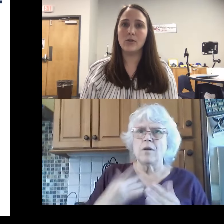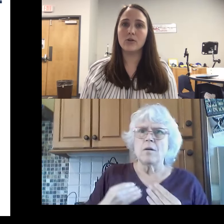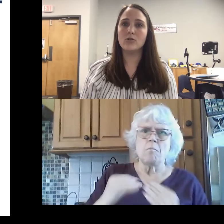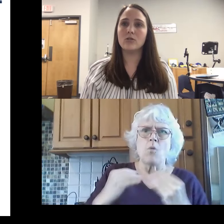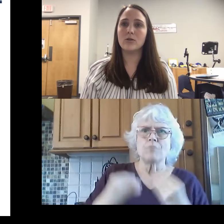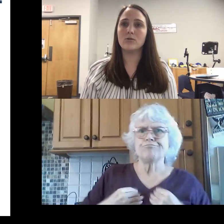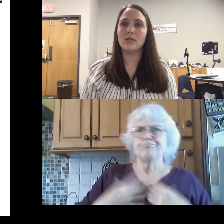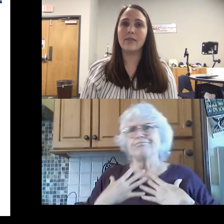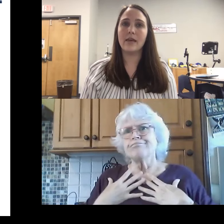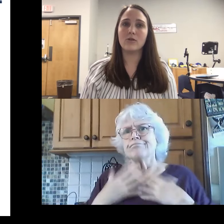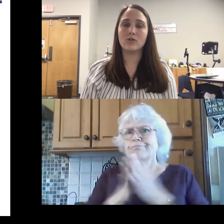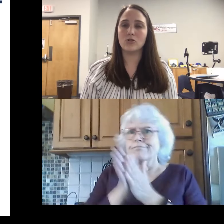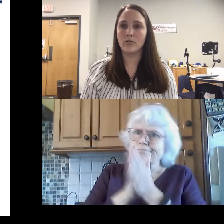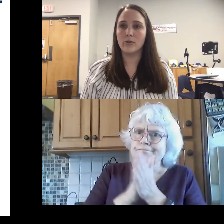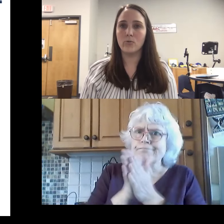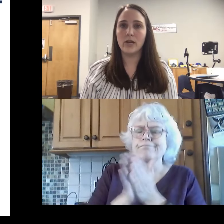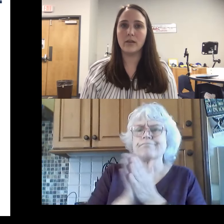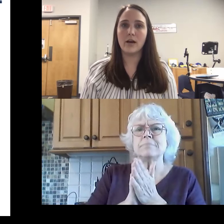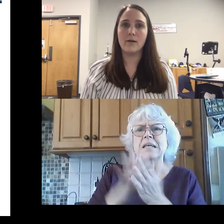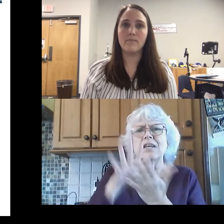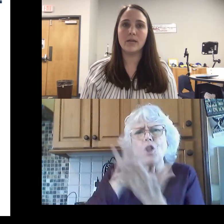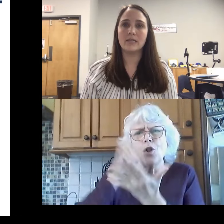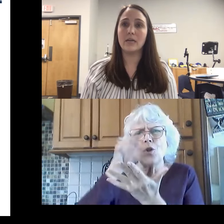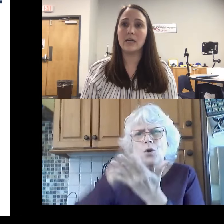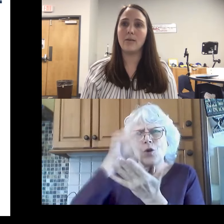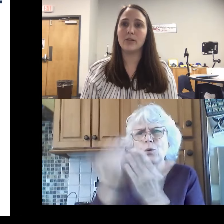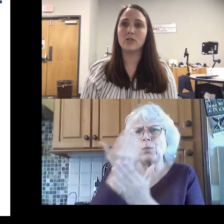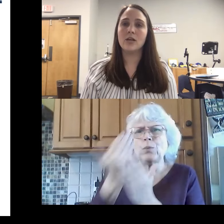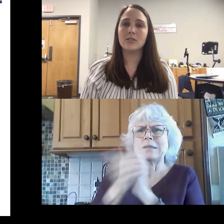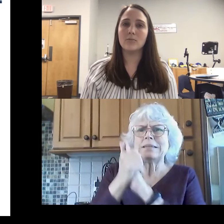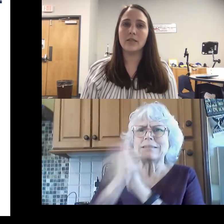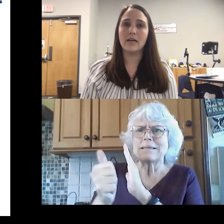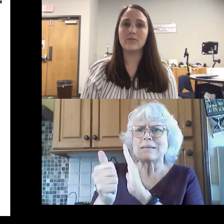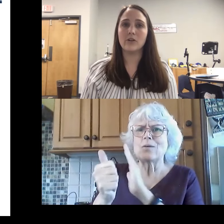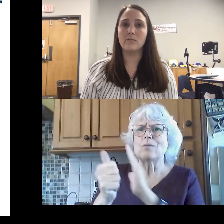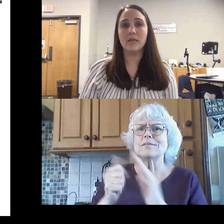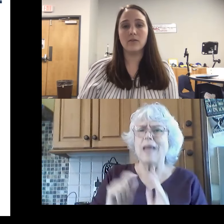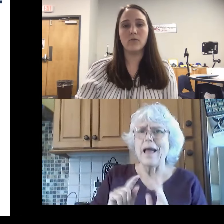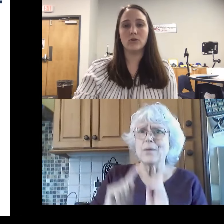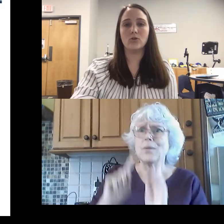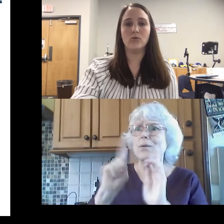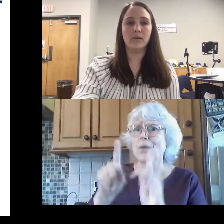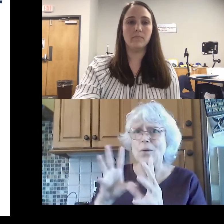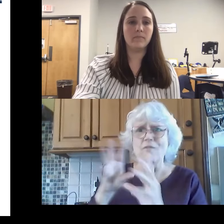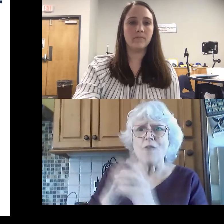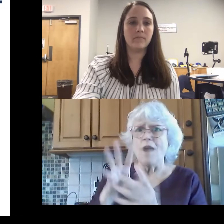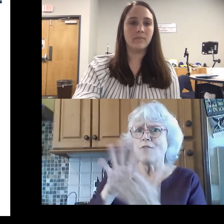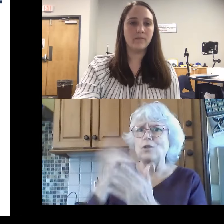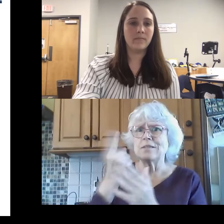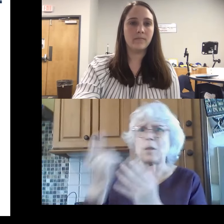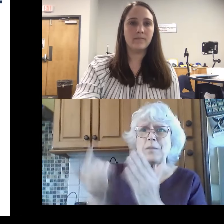learn new skills that they are struggling with because they accomplish something that is very meaningful to them.